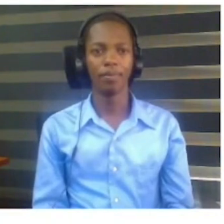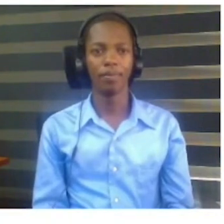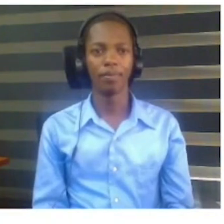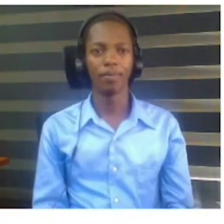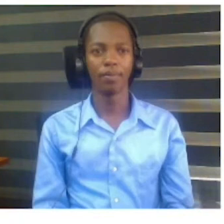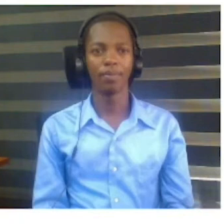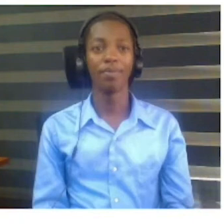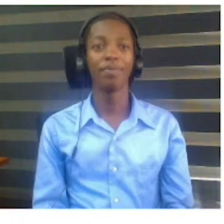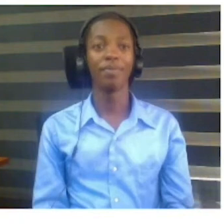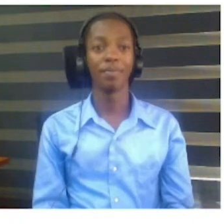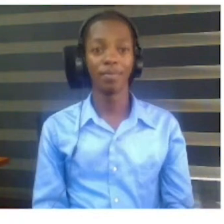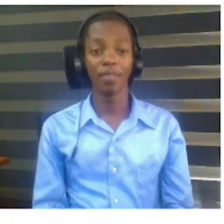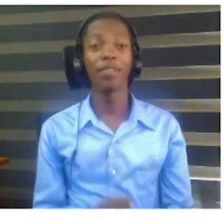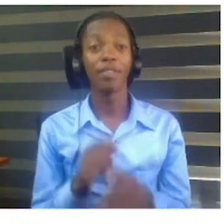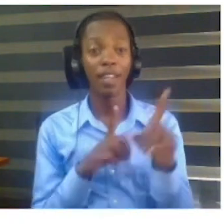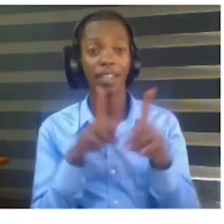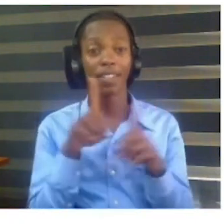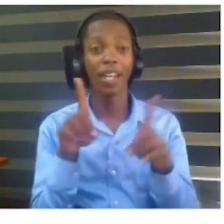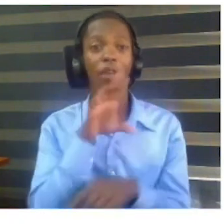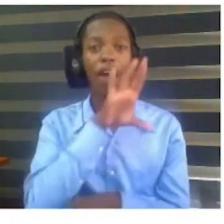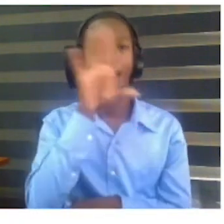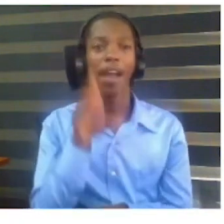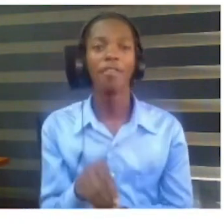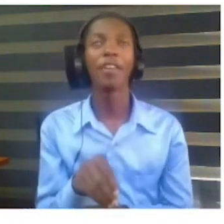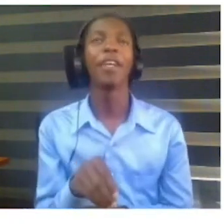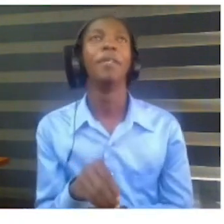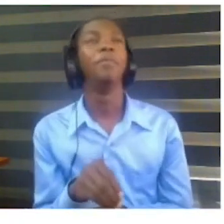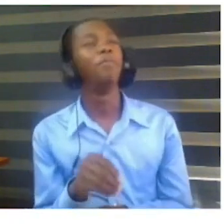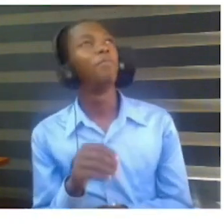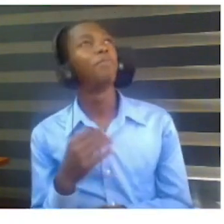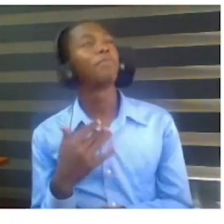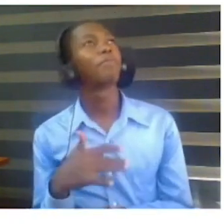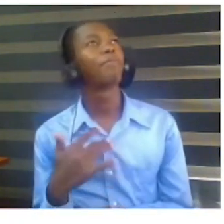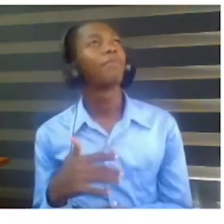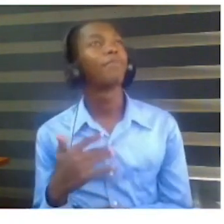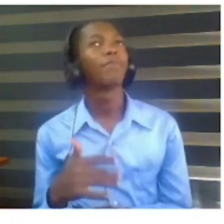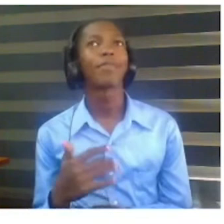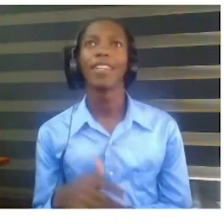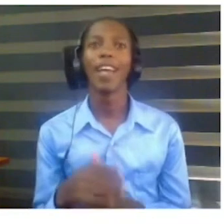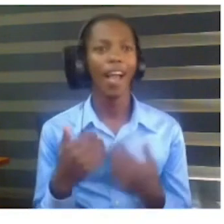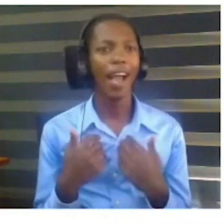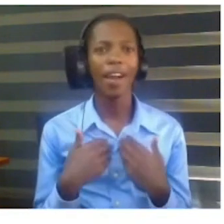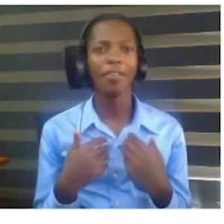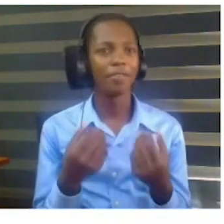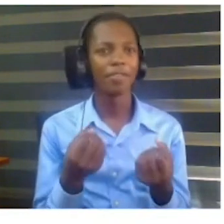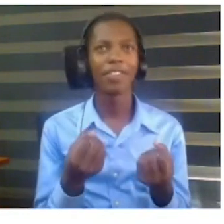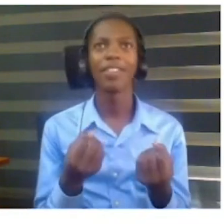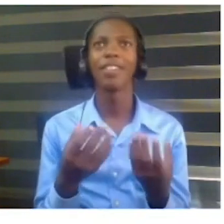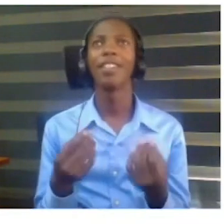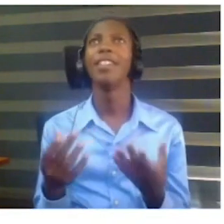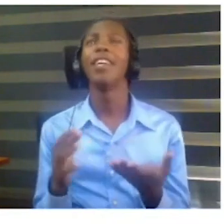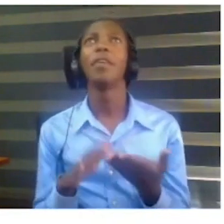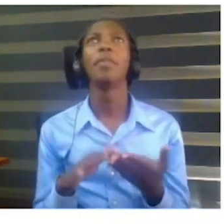Travel to Africa. So there are several layers to that. So firstly, I could not take